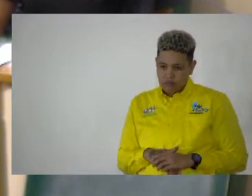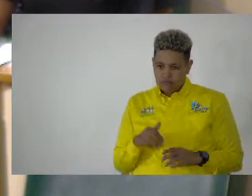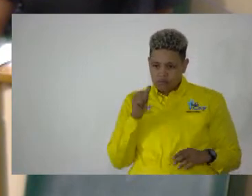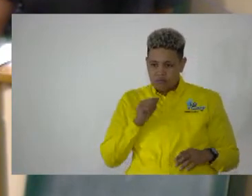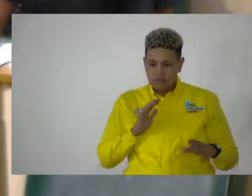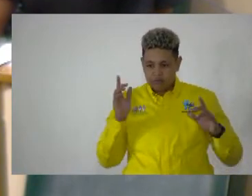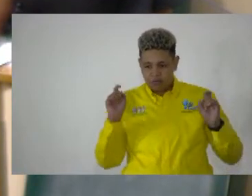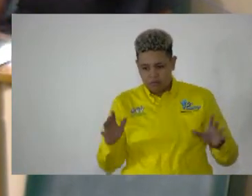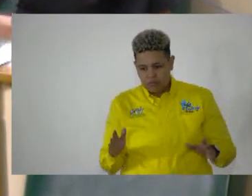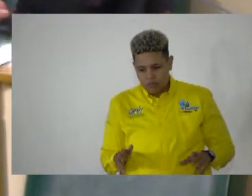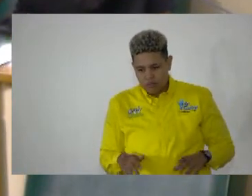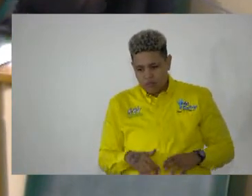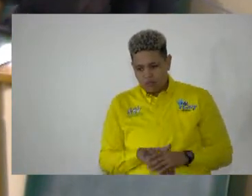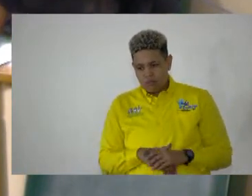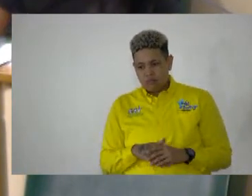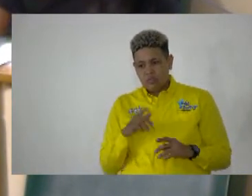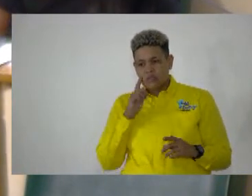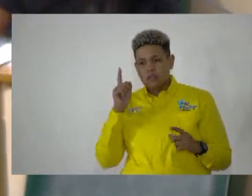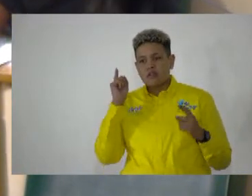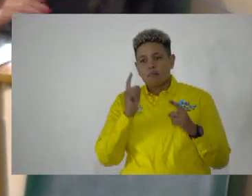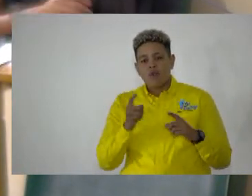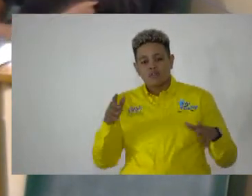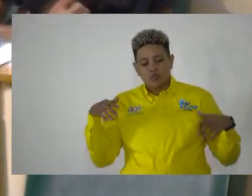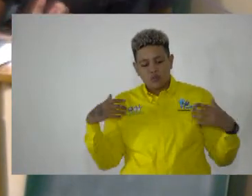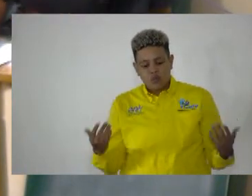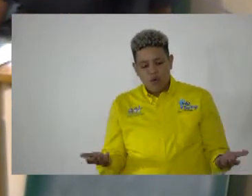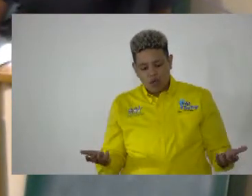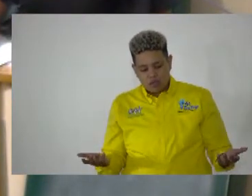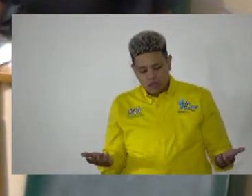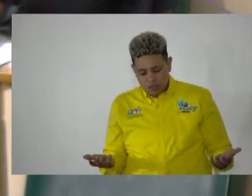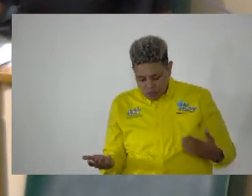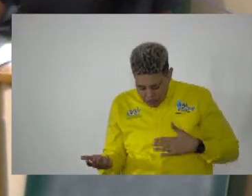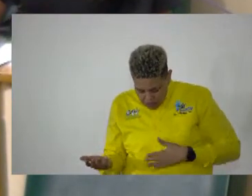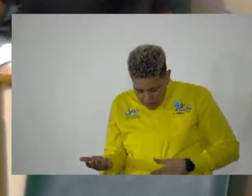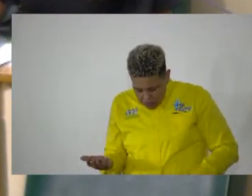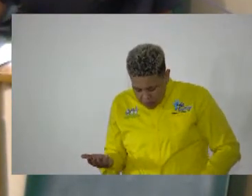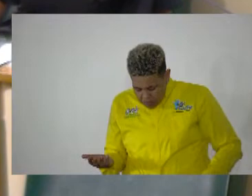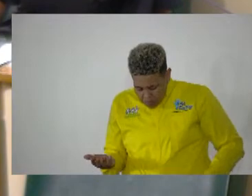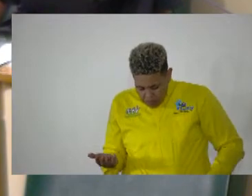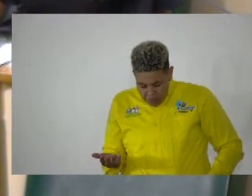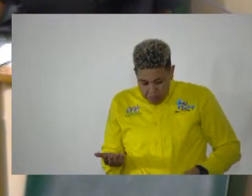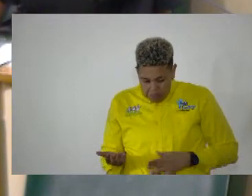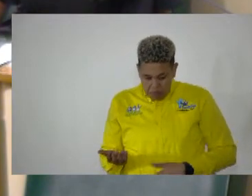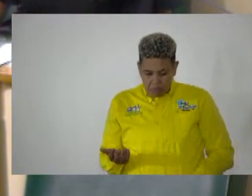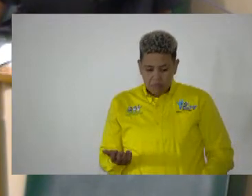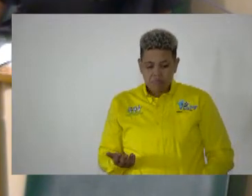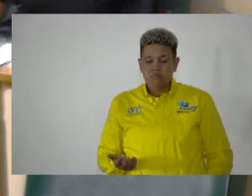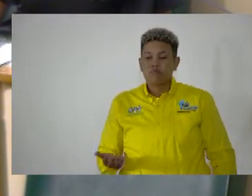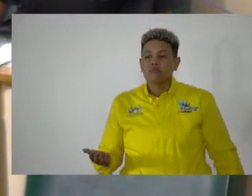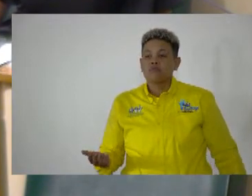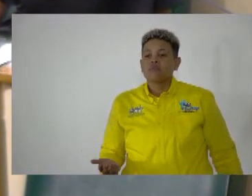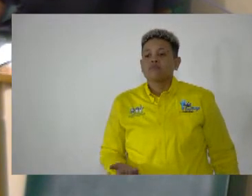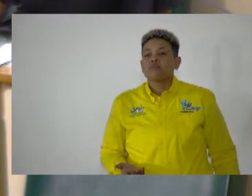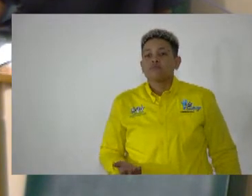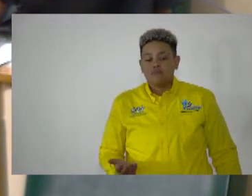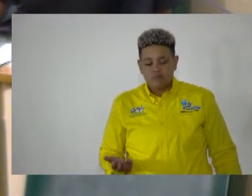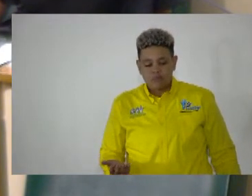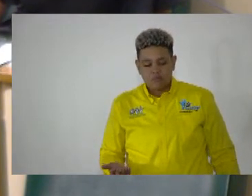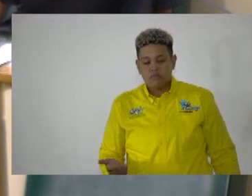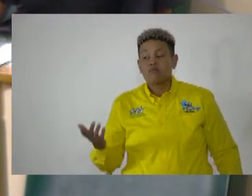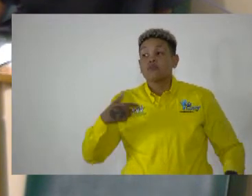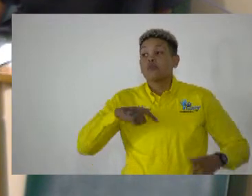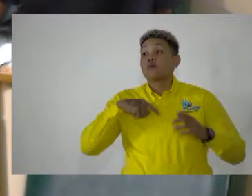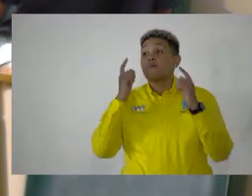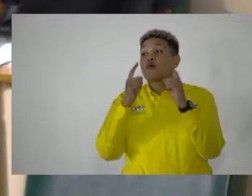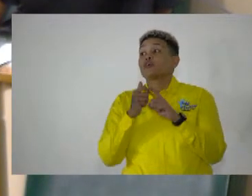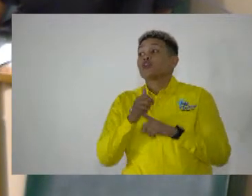anyway, but the points are that we have had to splinter the contracts.